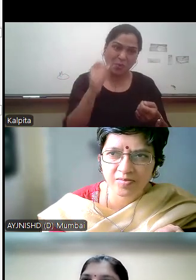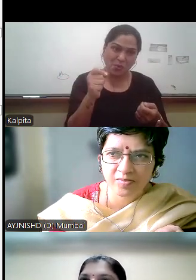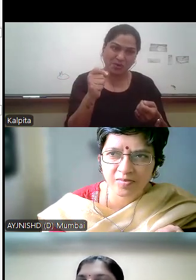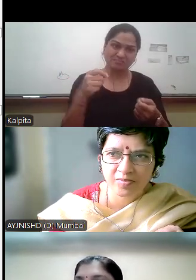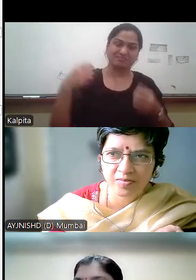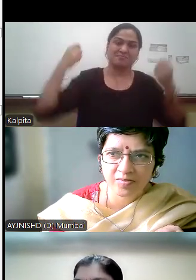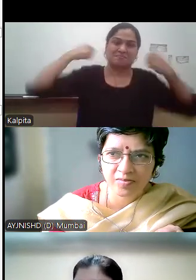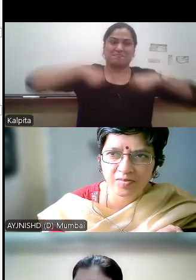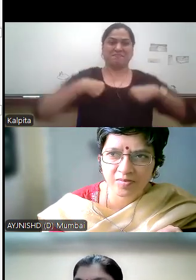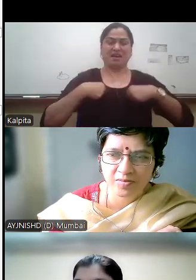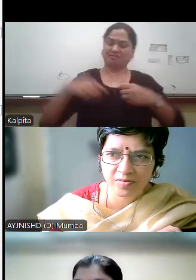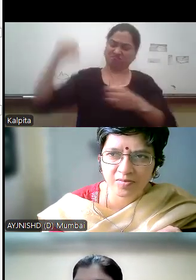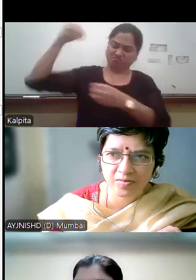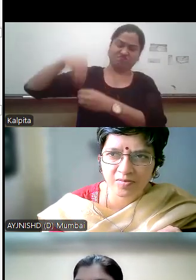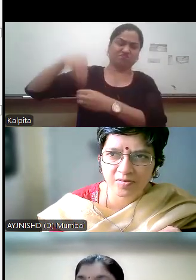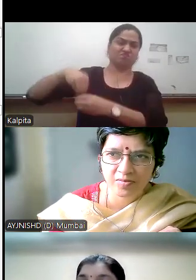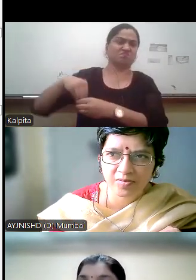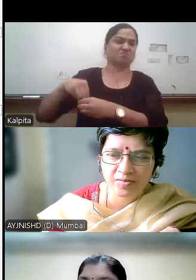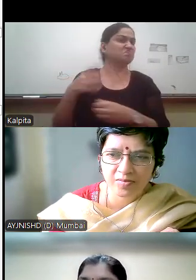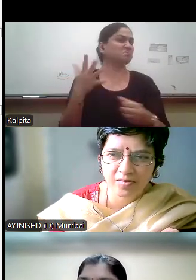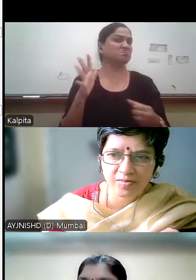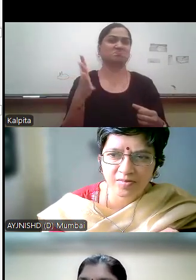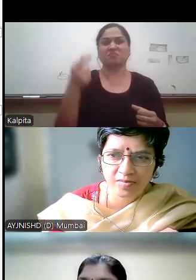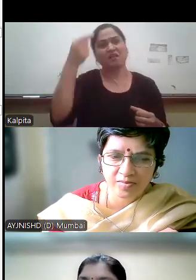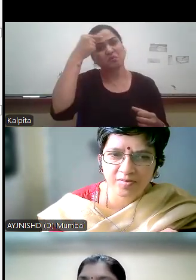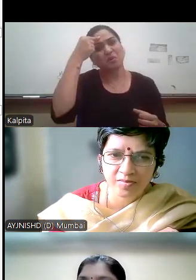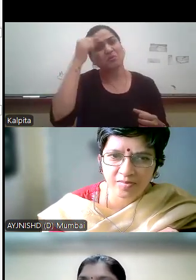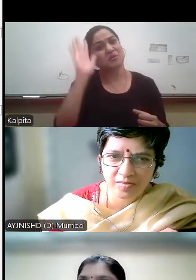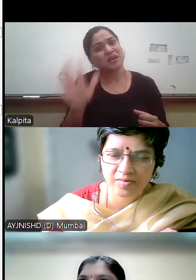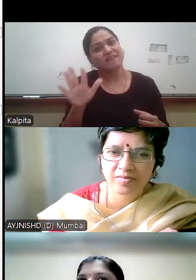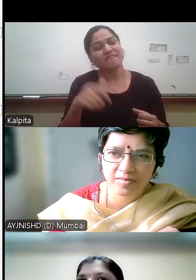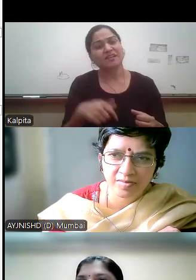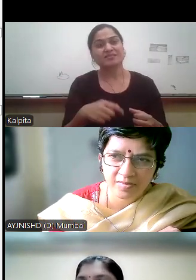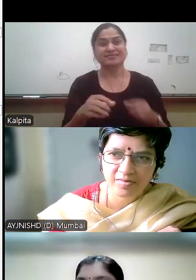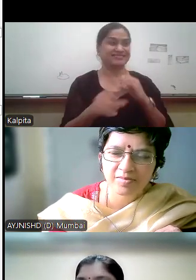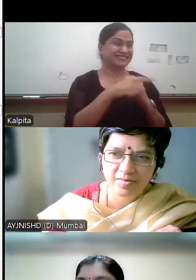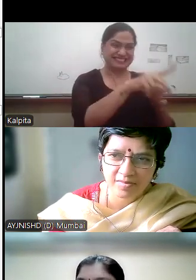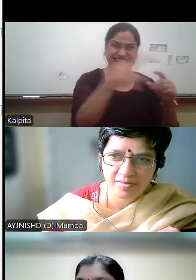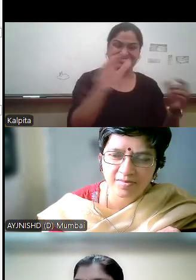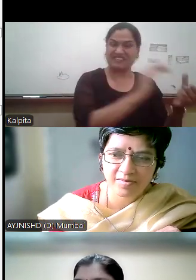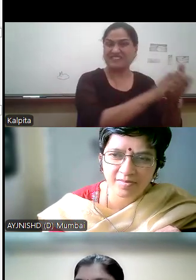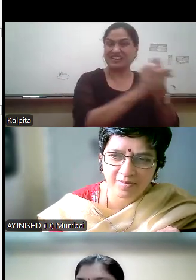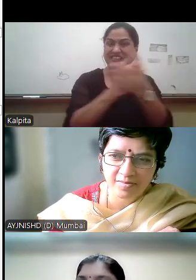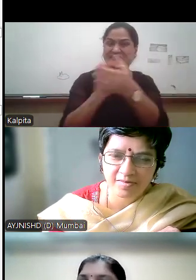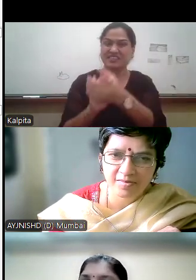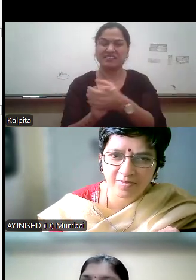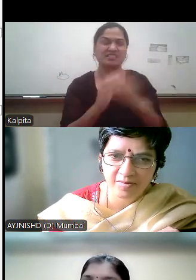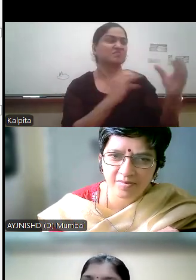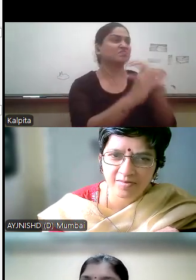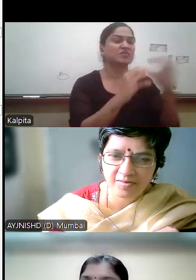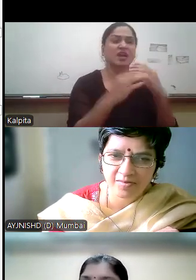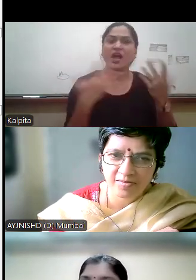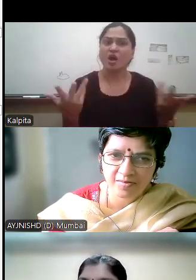bag, having the social interactive skills, like how to interact with the children, how to learn that when the teacher is teaching, how to note down. All